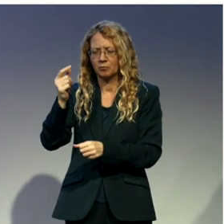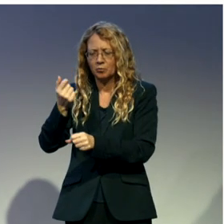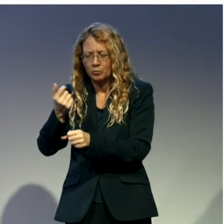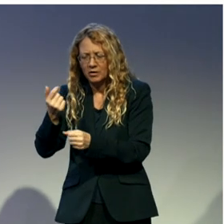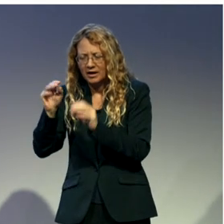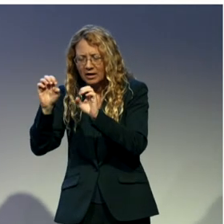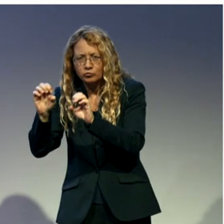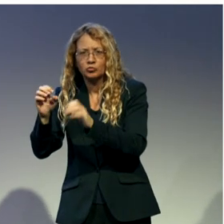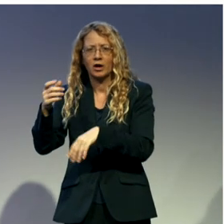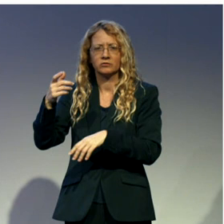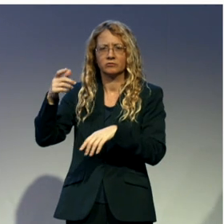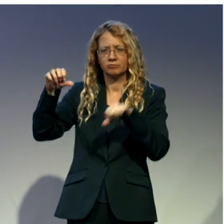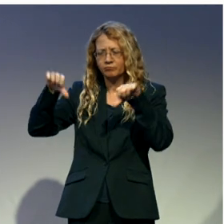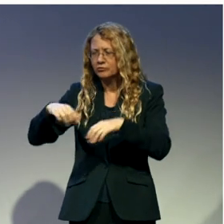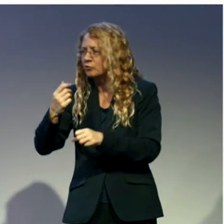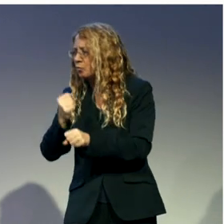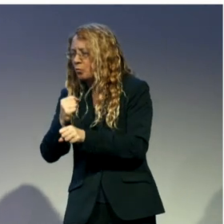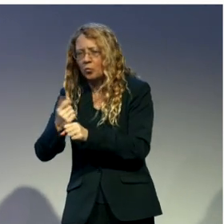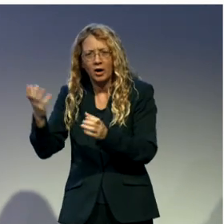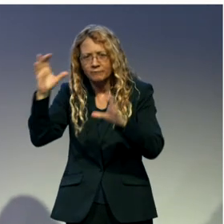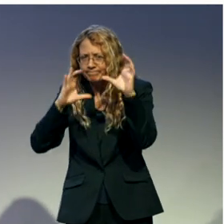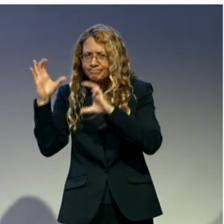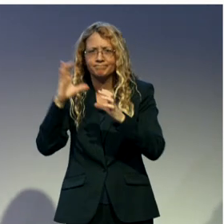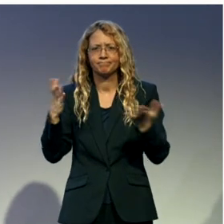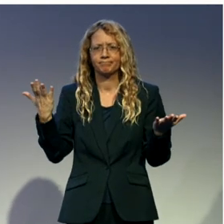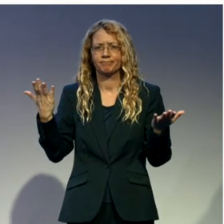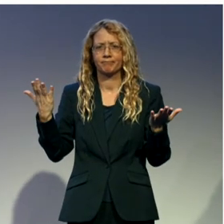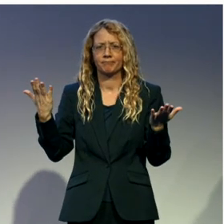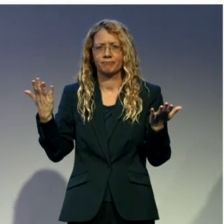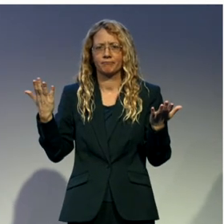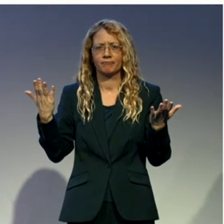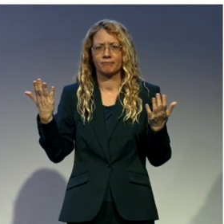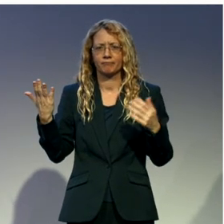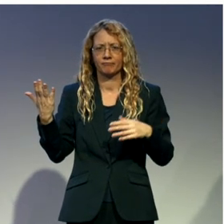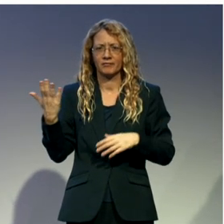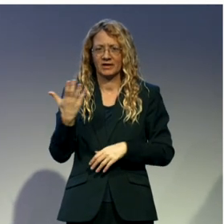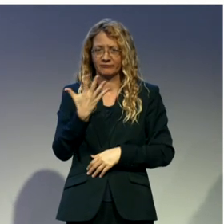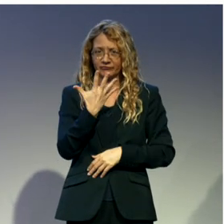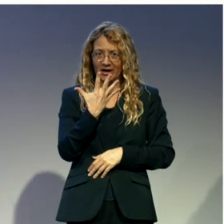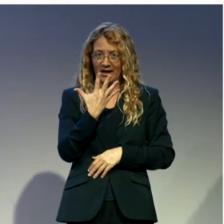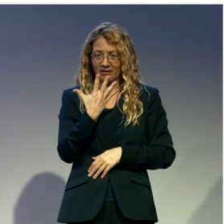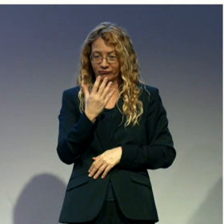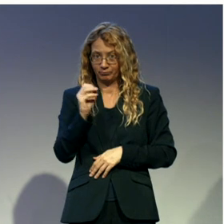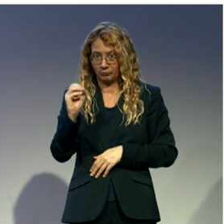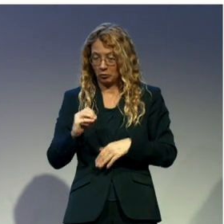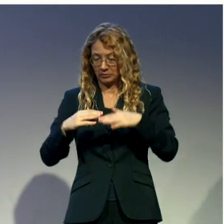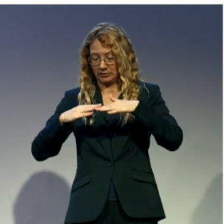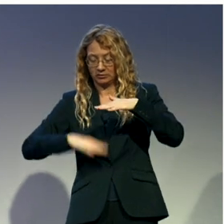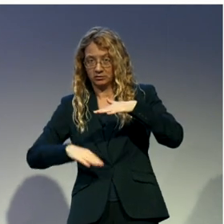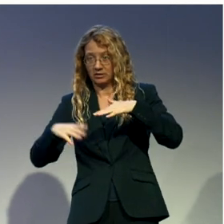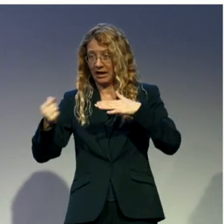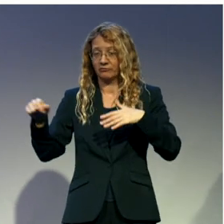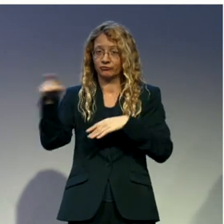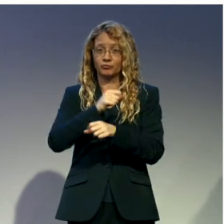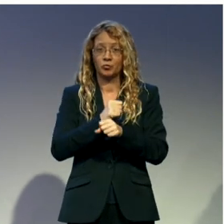Less than 5% of blind women are employed, and they don't have access to technical